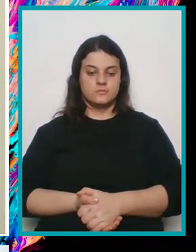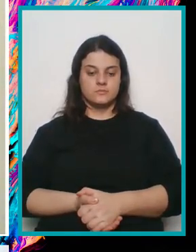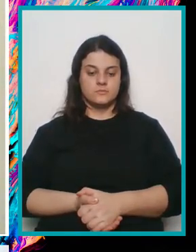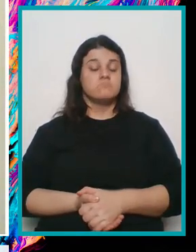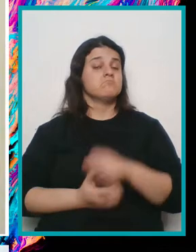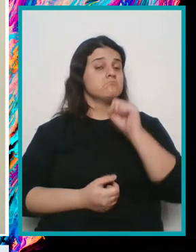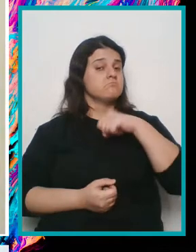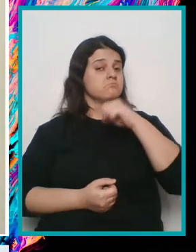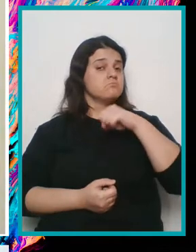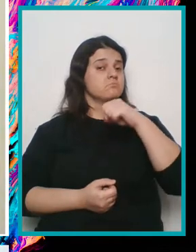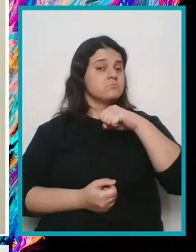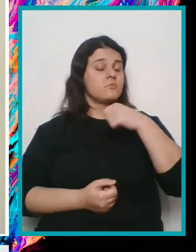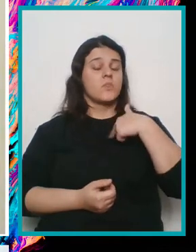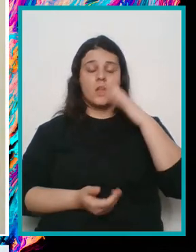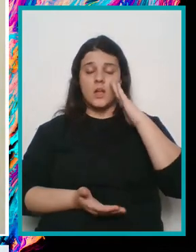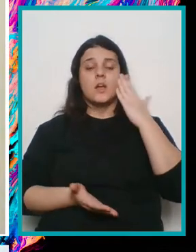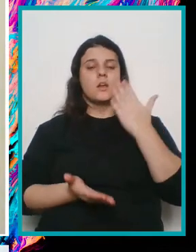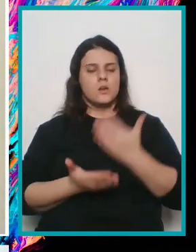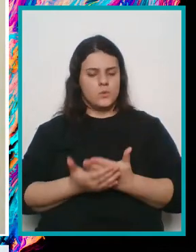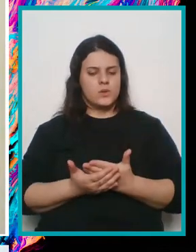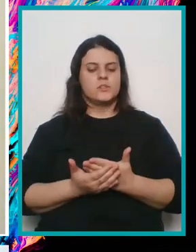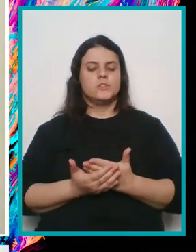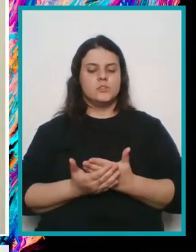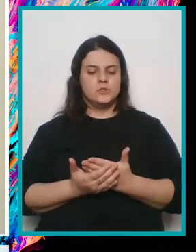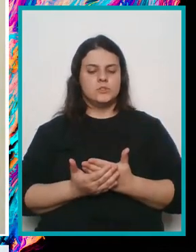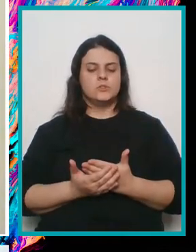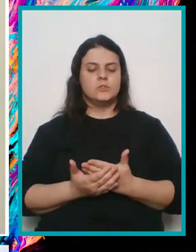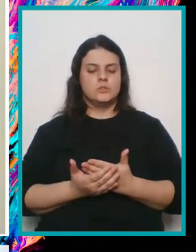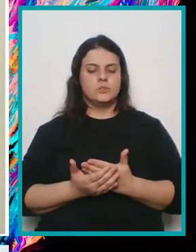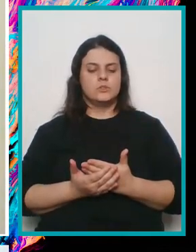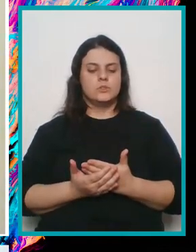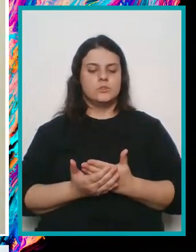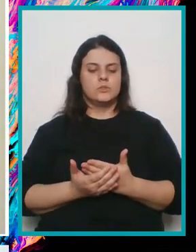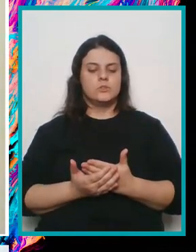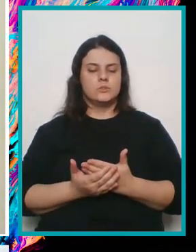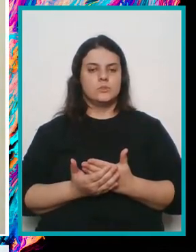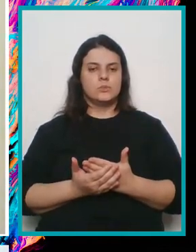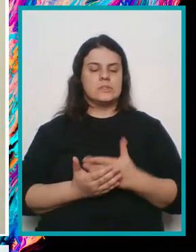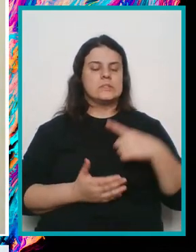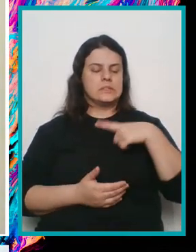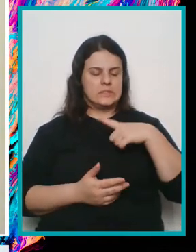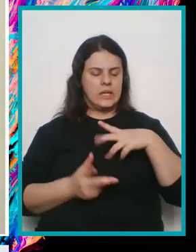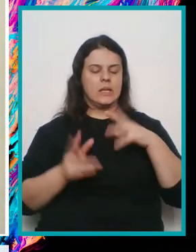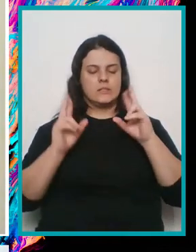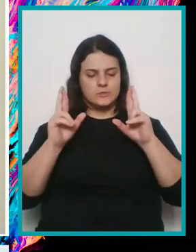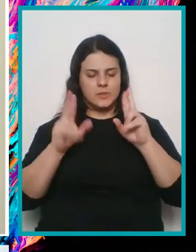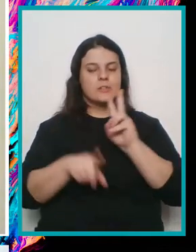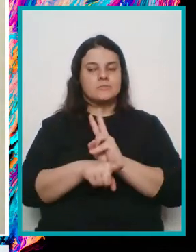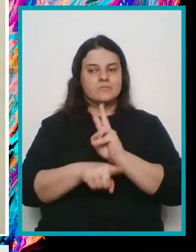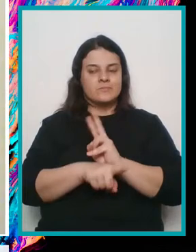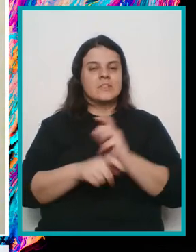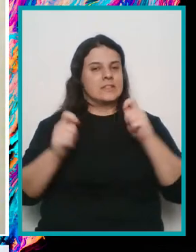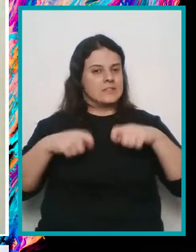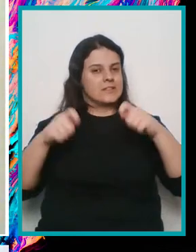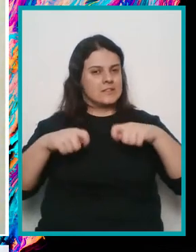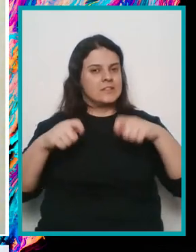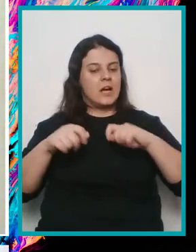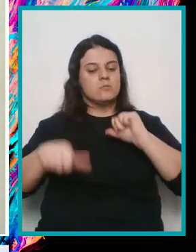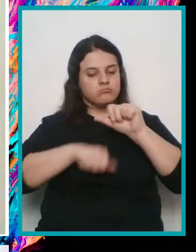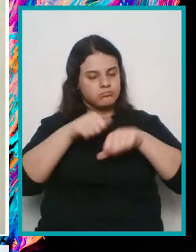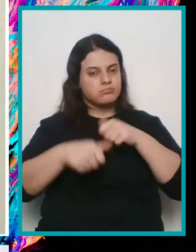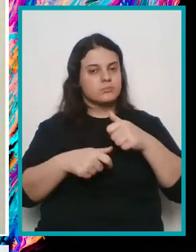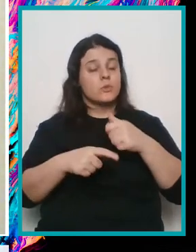because this pandemic, of course, has exposed so much. It has exposed the vulnerability